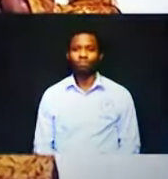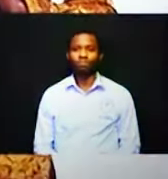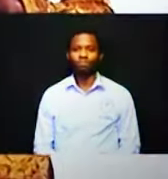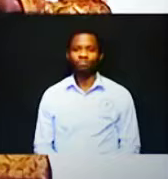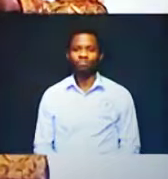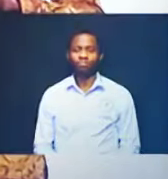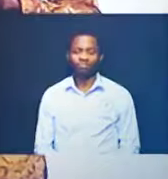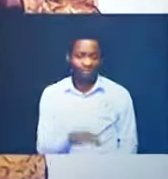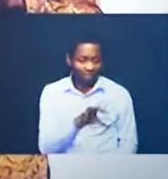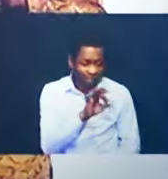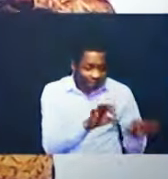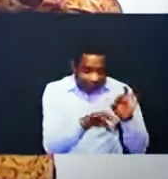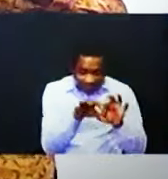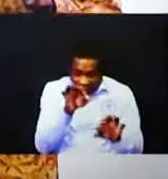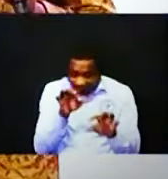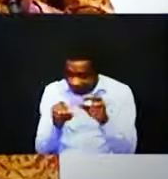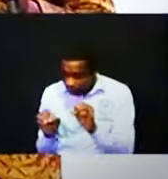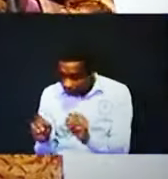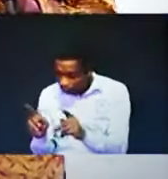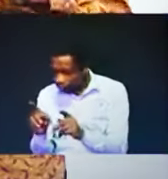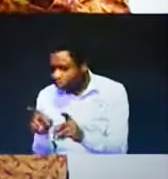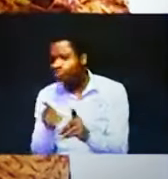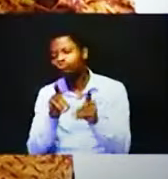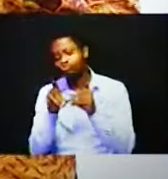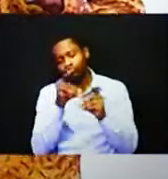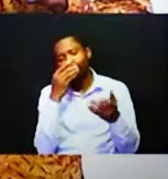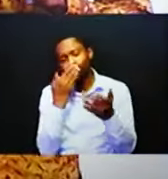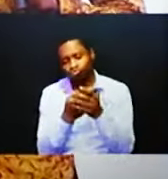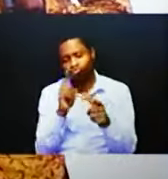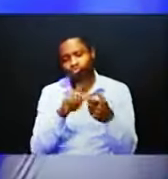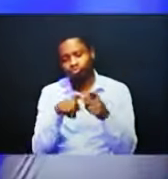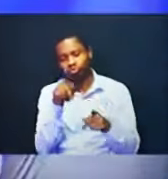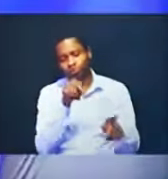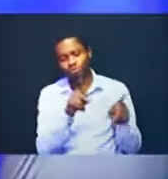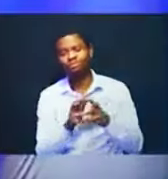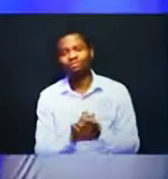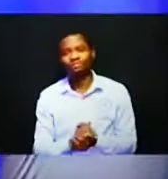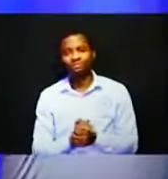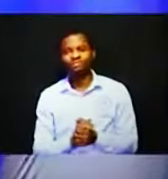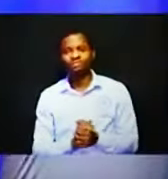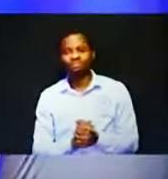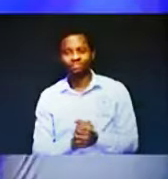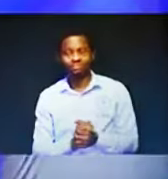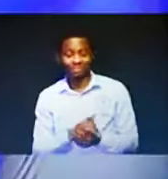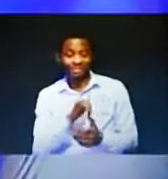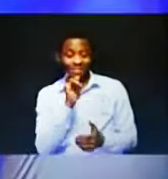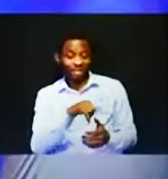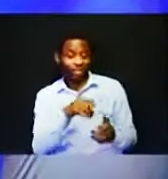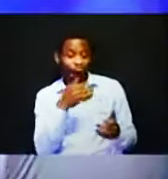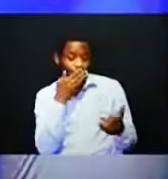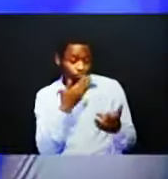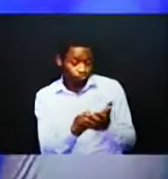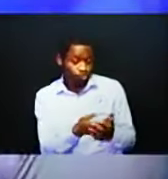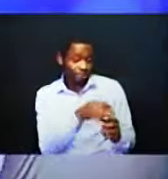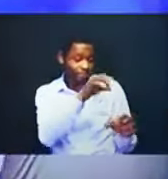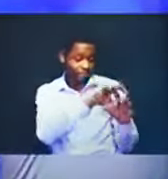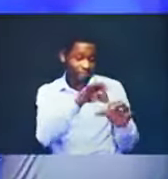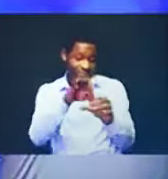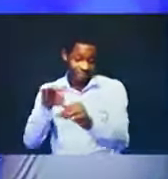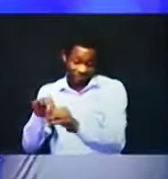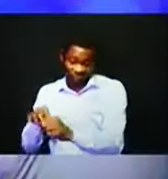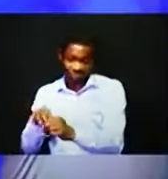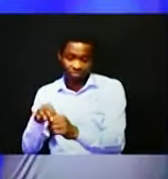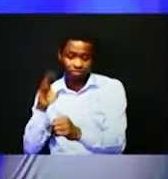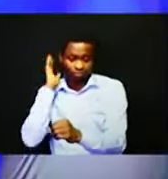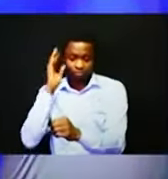opportunities and do good. And then that good that you have sown, you will reap it and